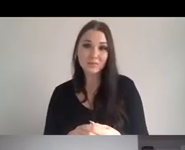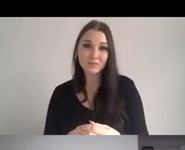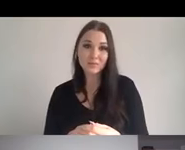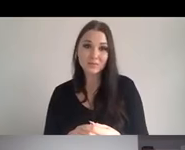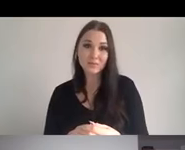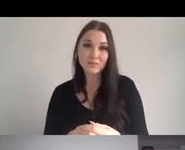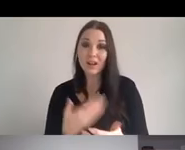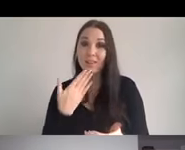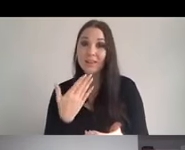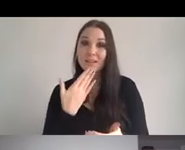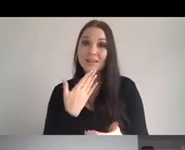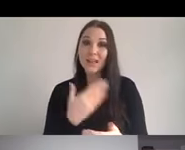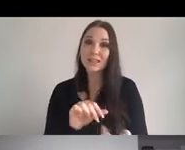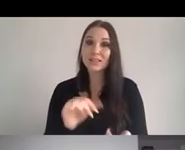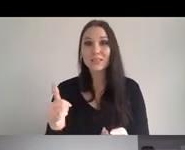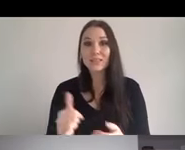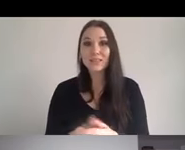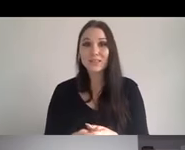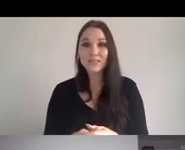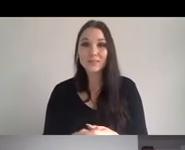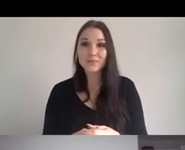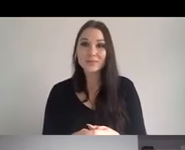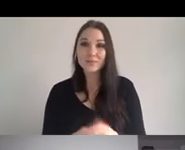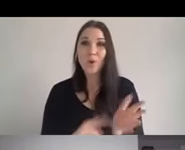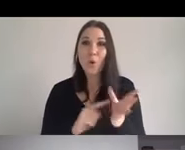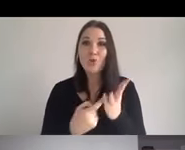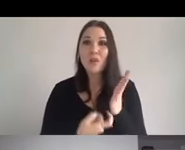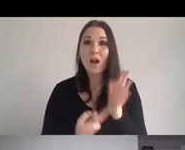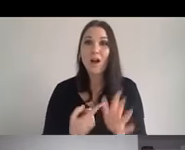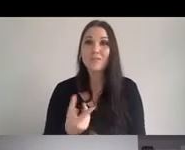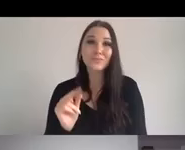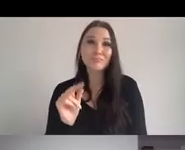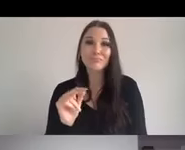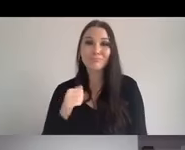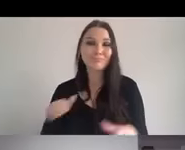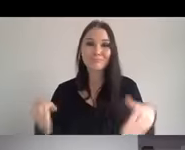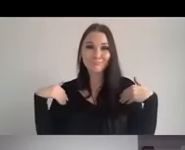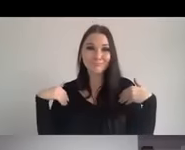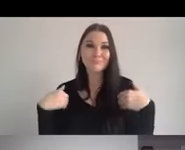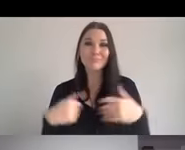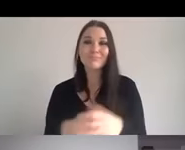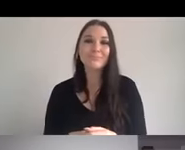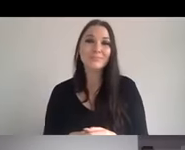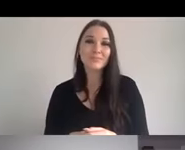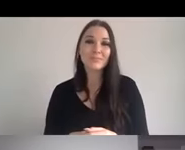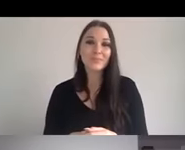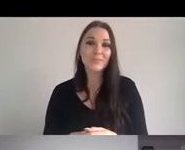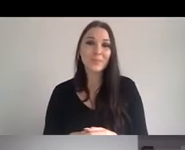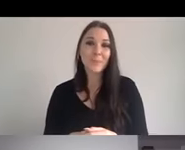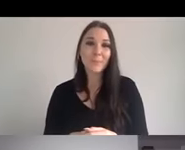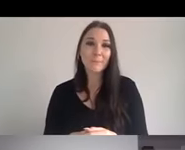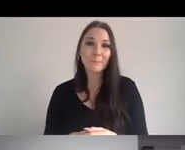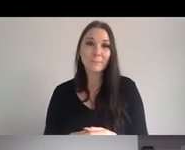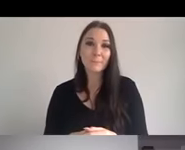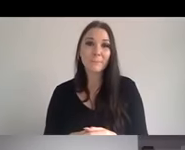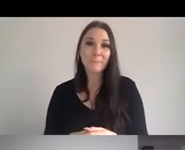Nice. Laura, Juta, would you like to weigh in on that, or? No? Okay, cool. So the next